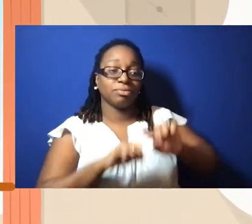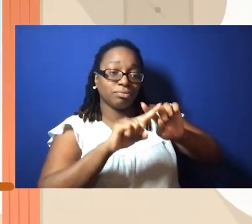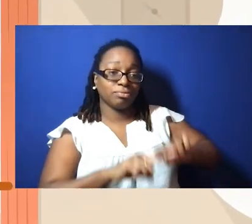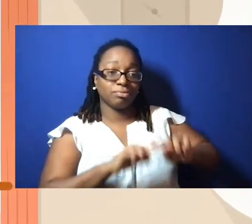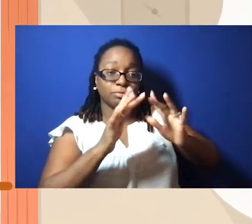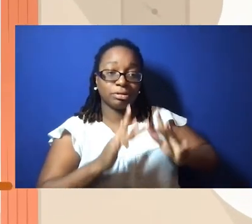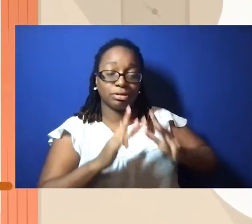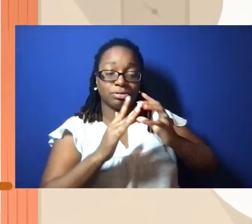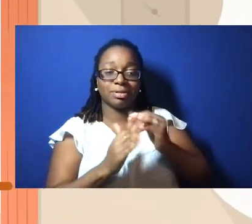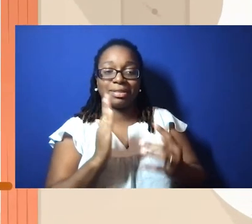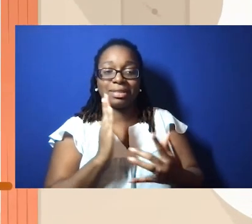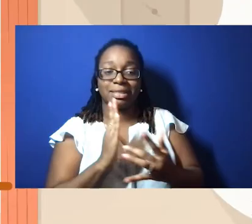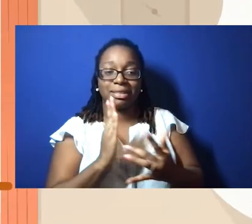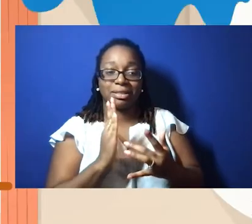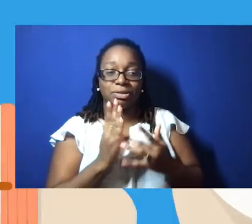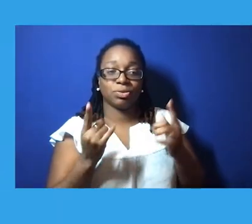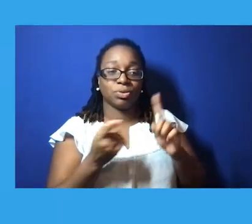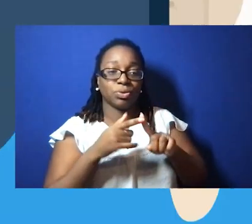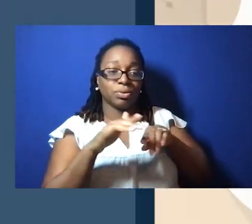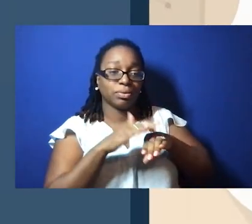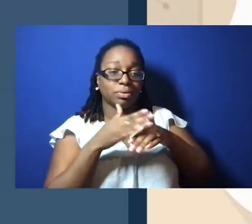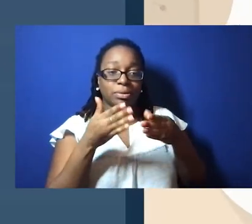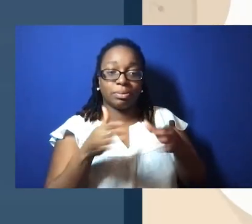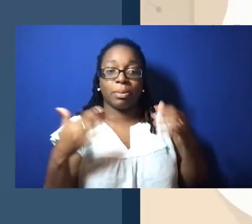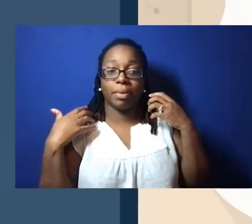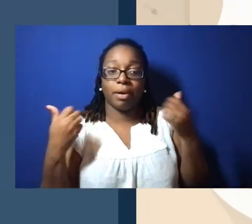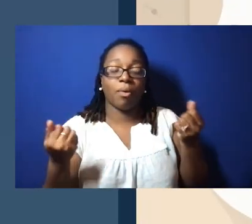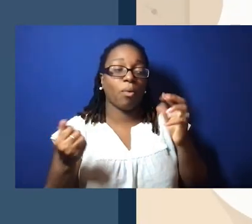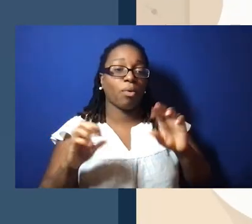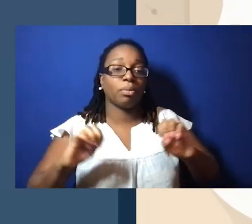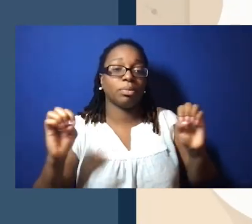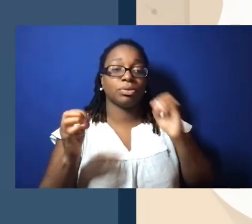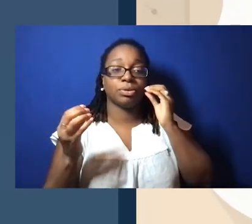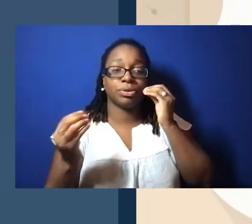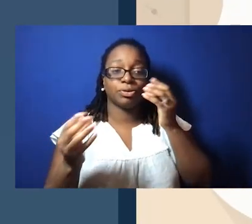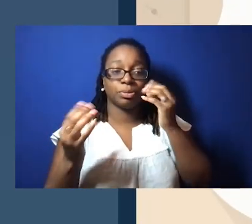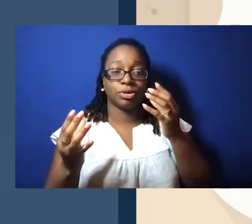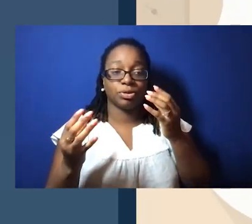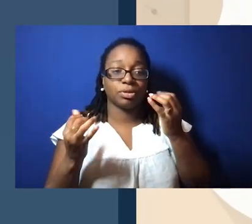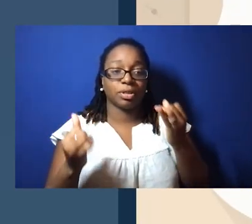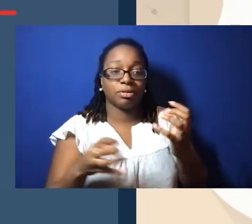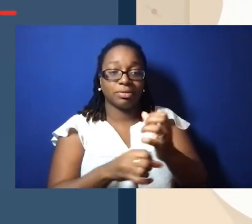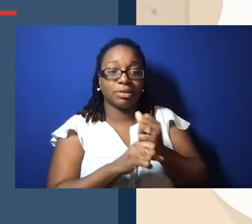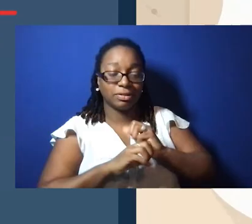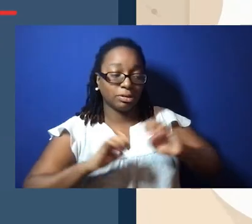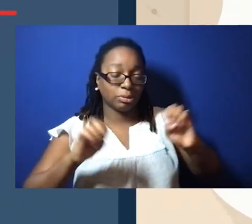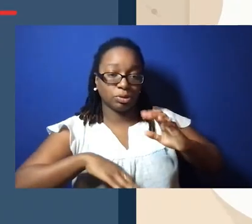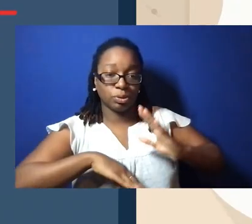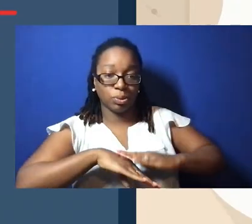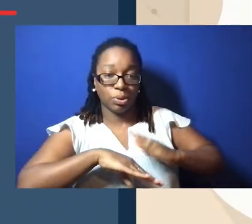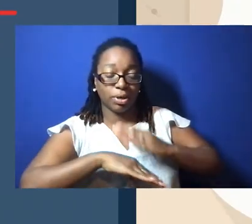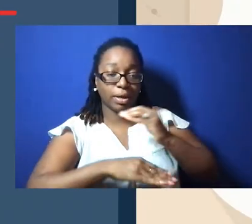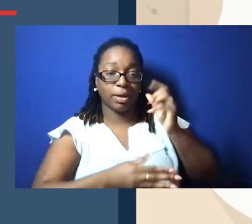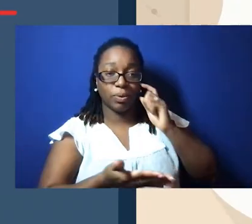Reliance on the internet and technology to access public health or emergency information, receive